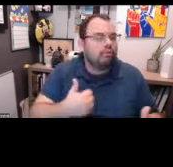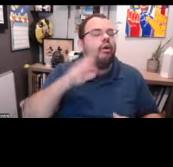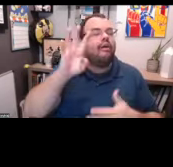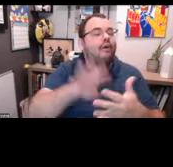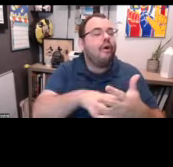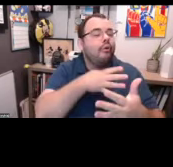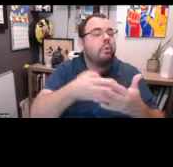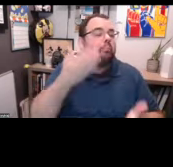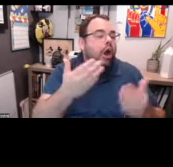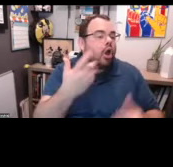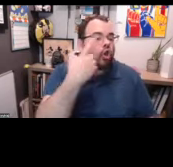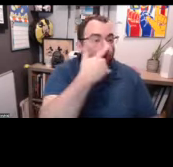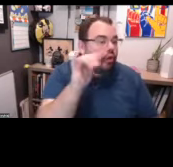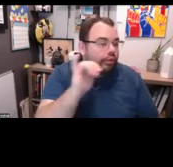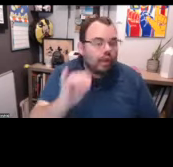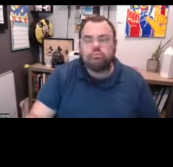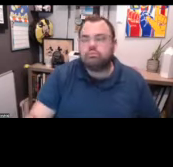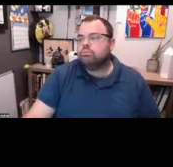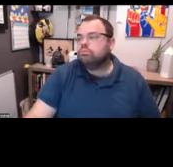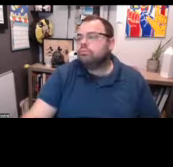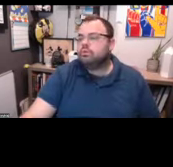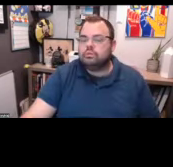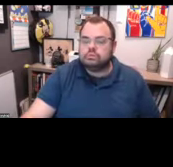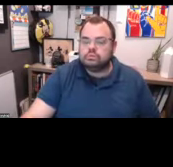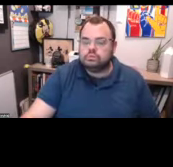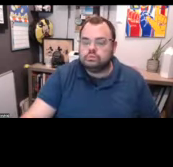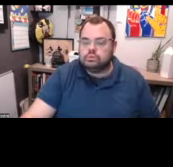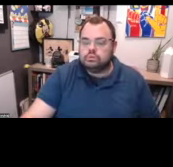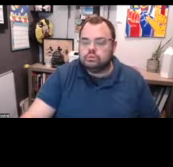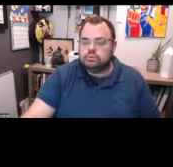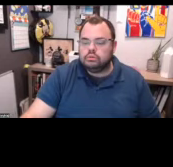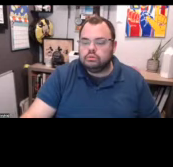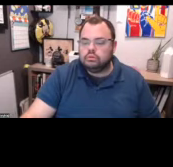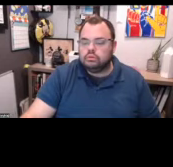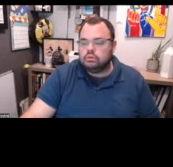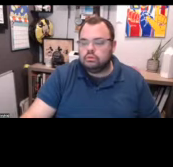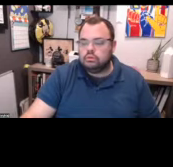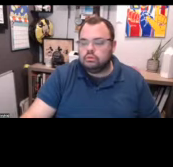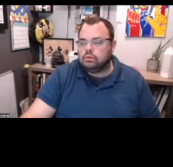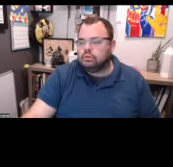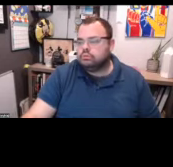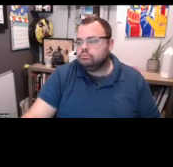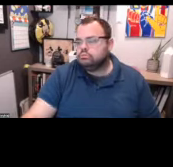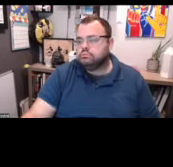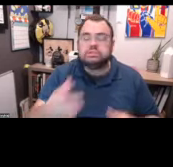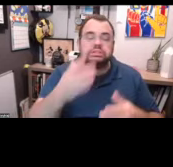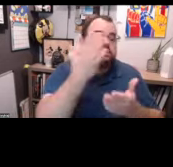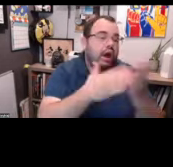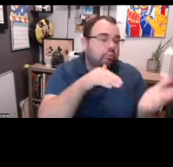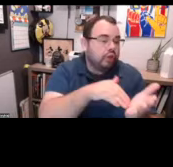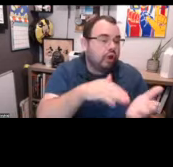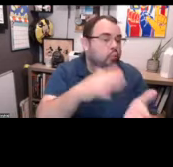people start losing their hearing, it really depends on the